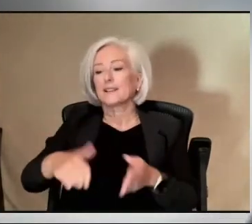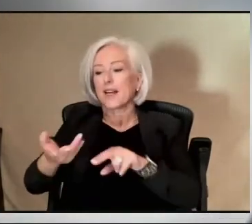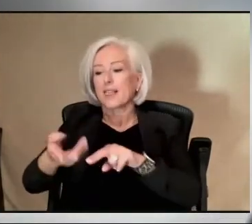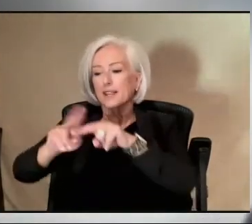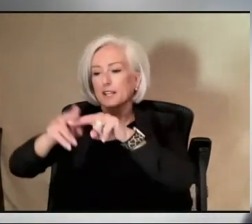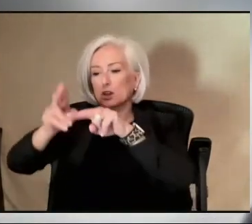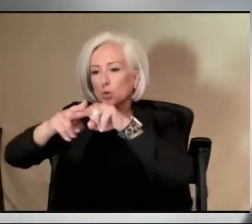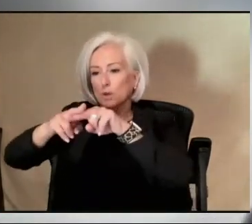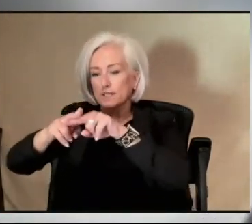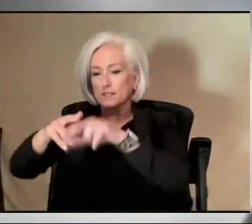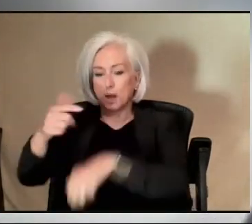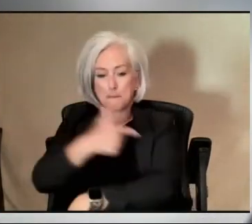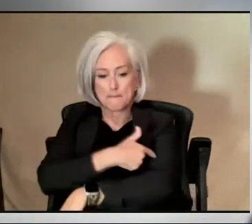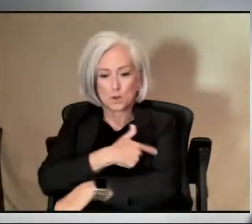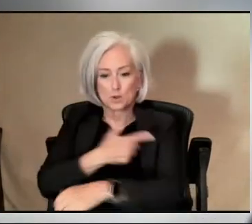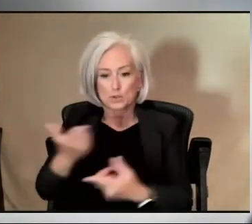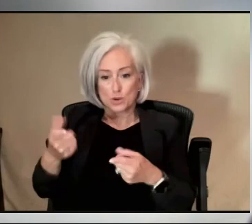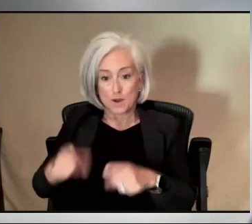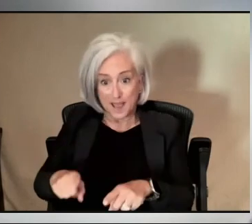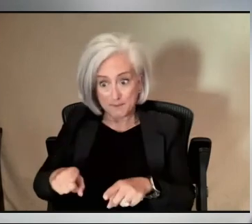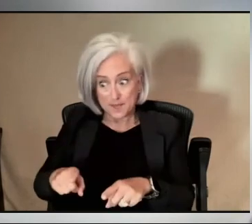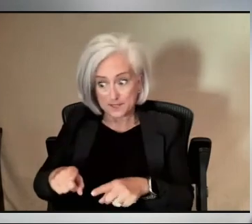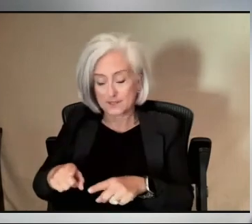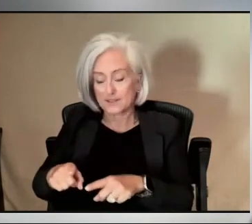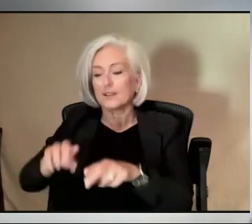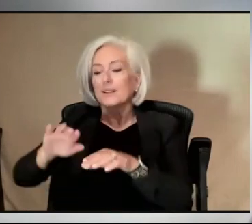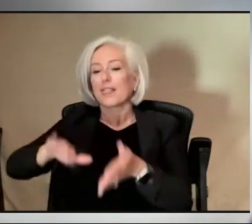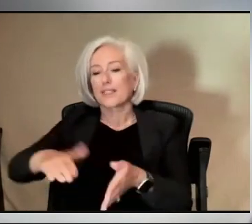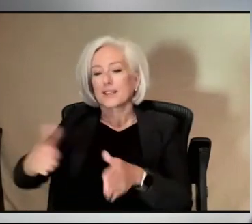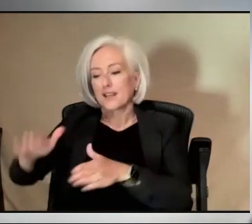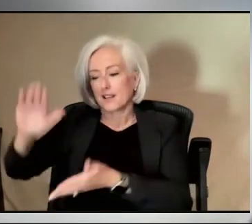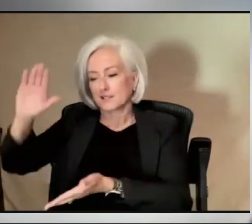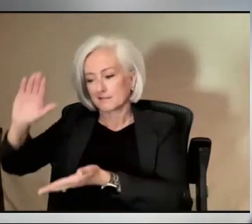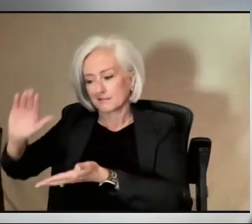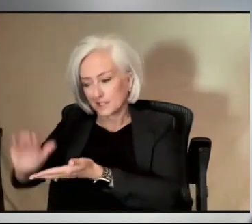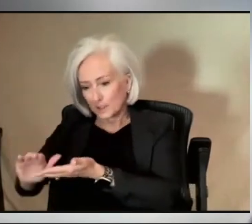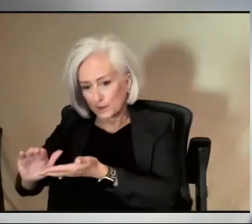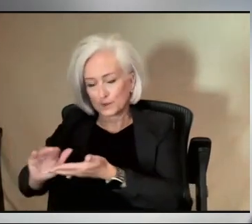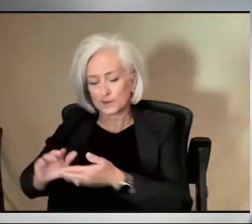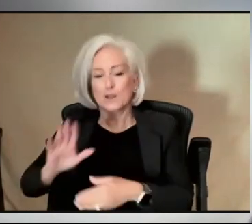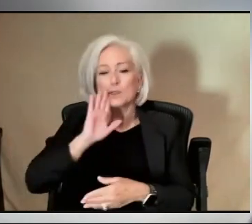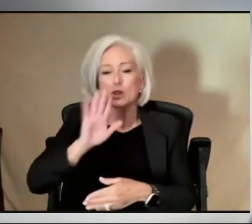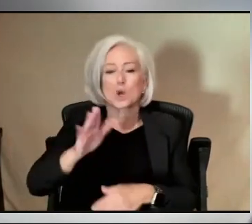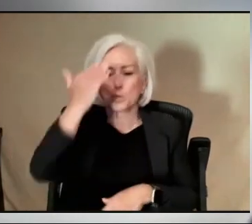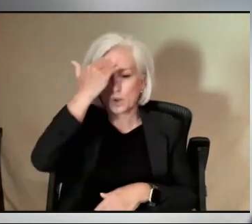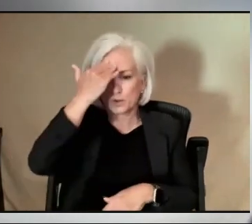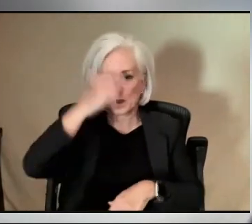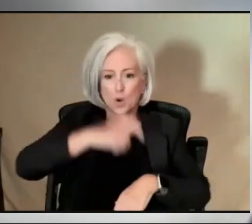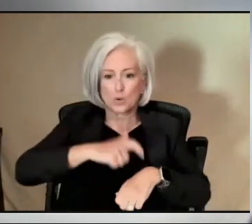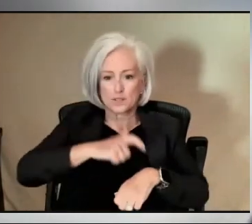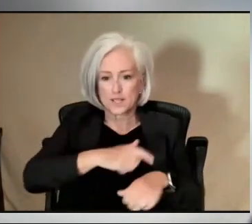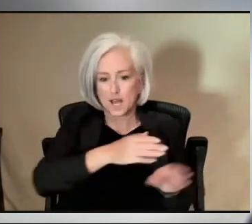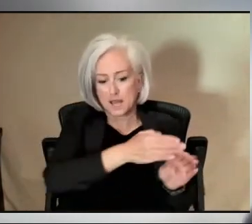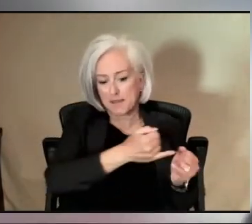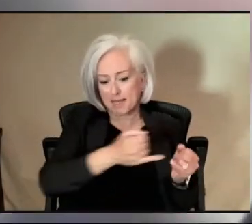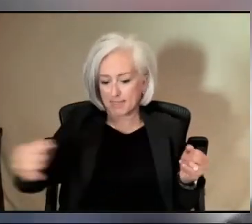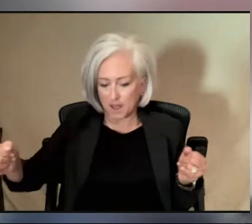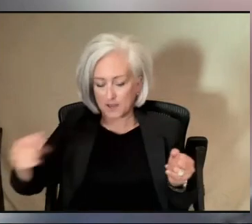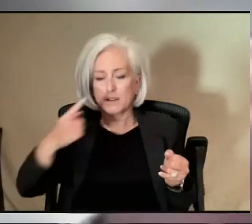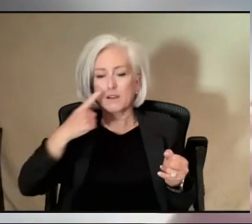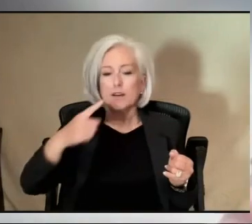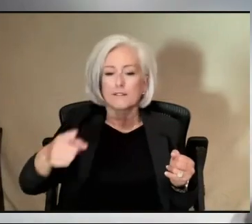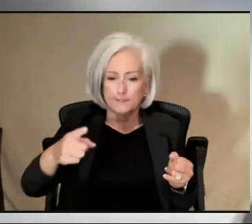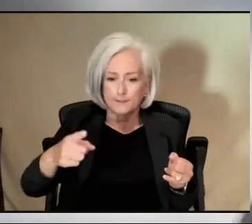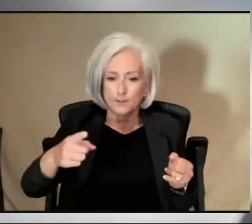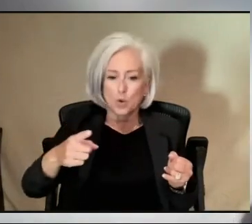down. So we will actually be able to define the time period that these vaccines provide protection for